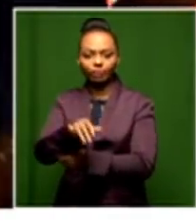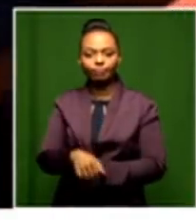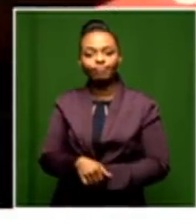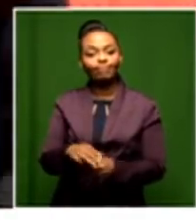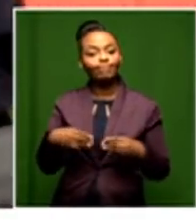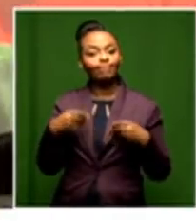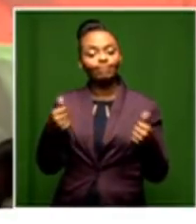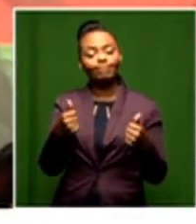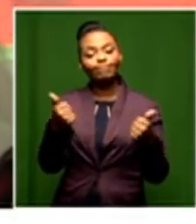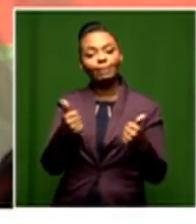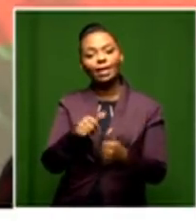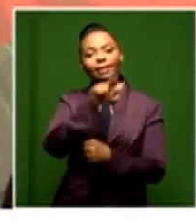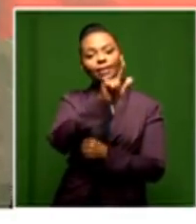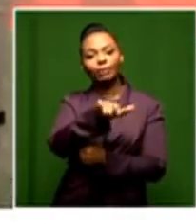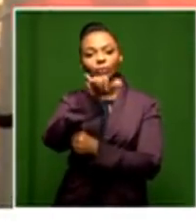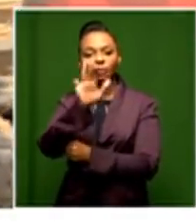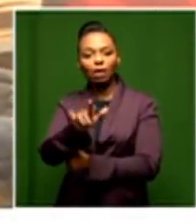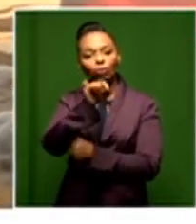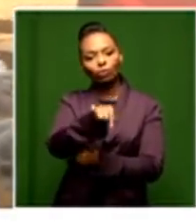947,919, representing a recovery rate of